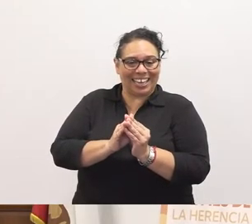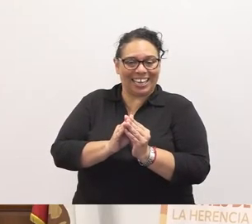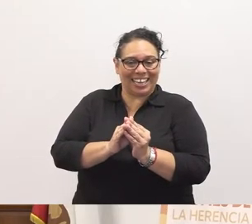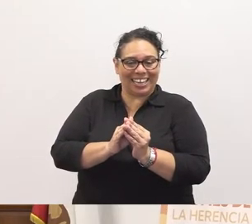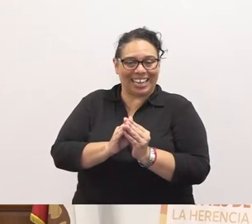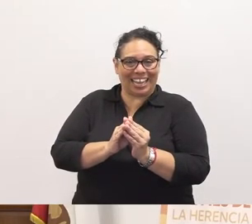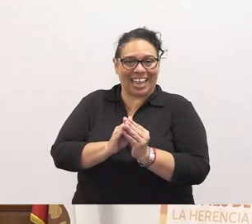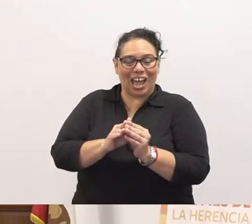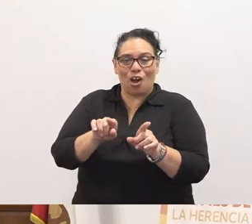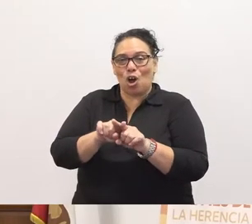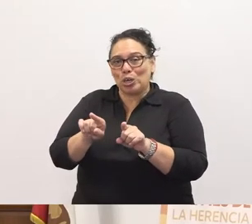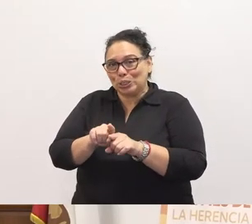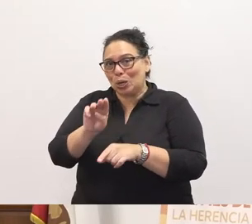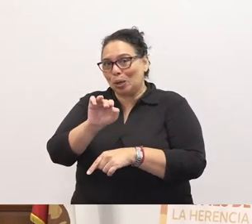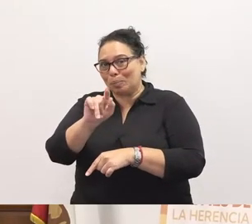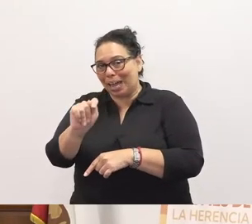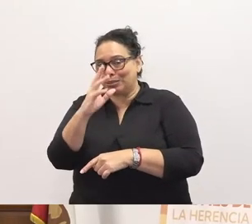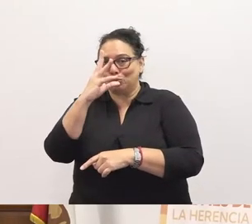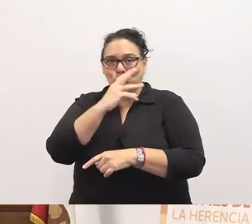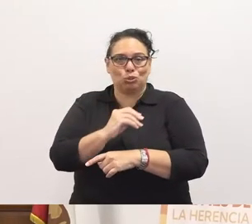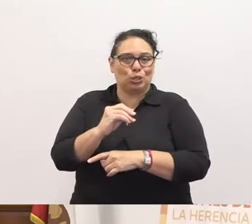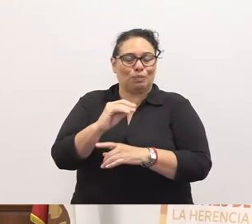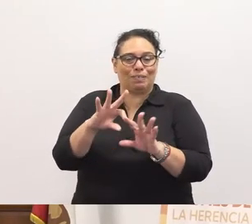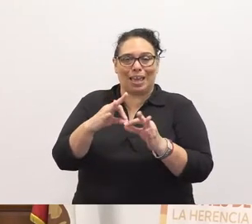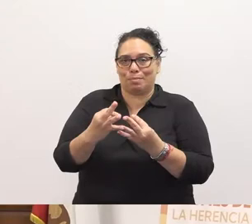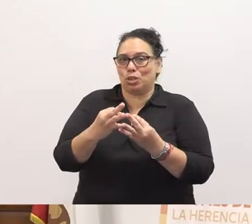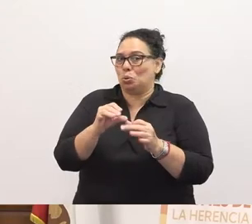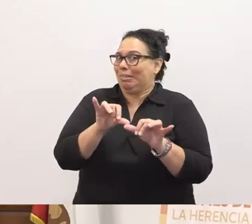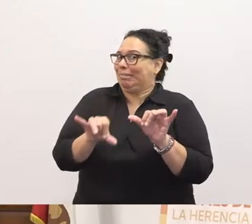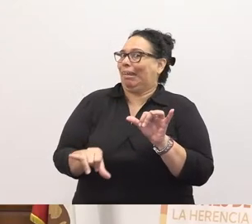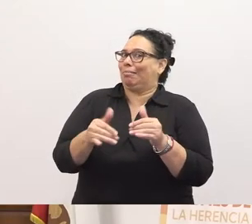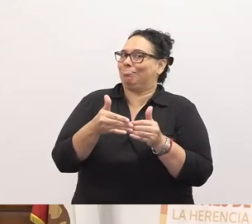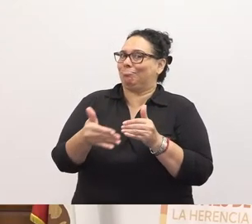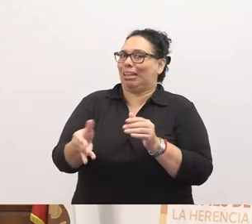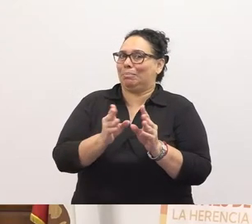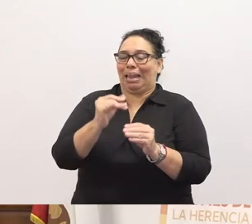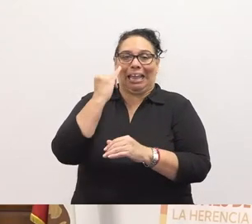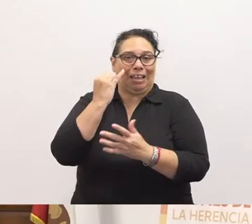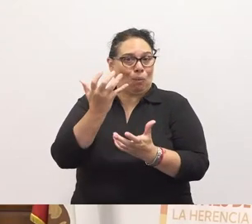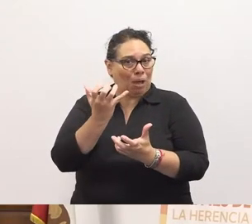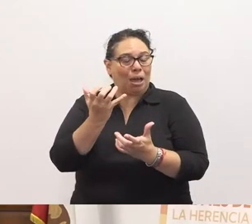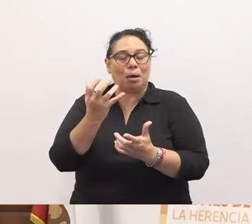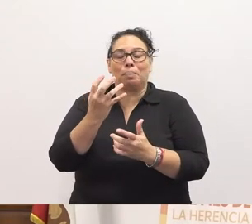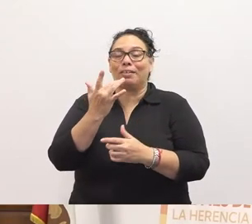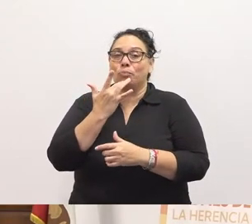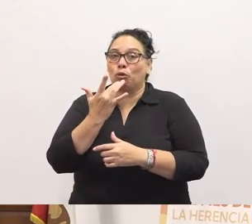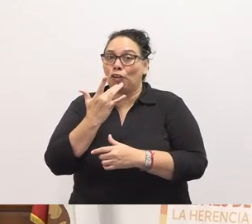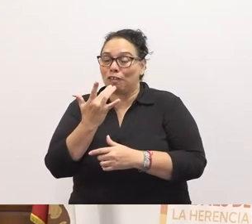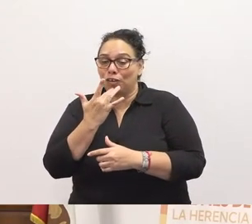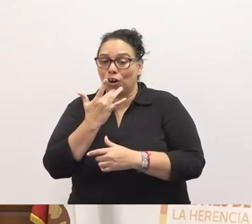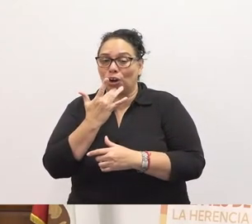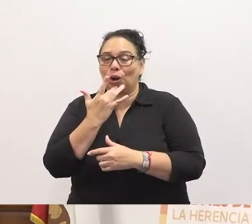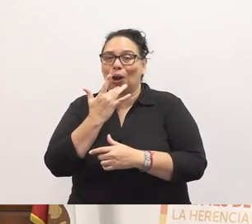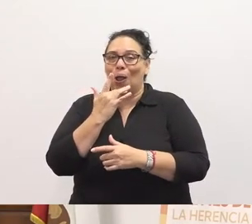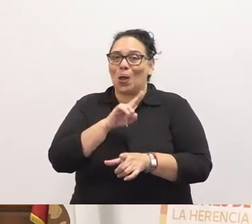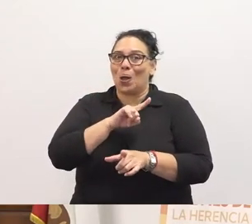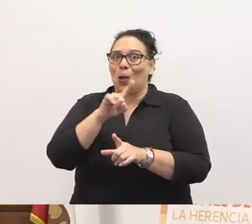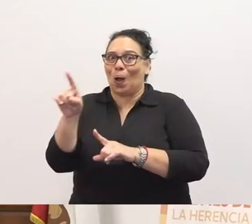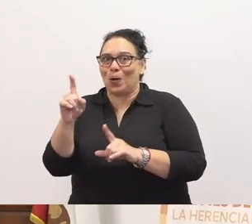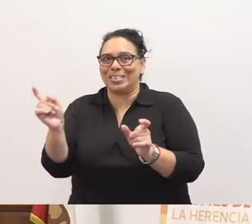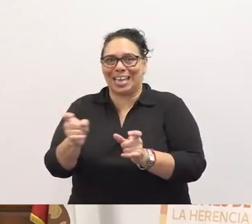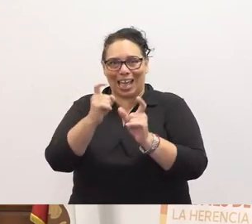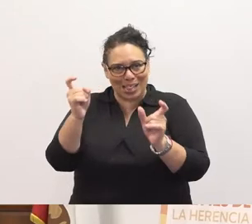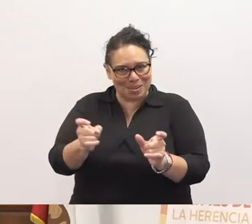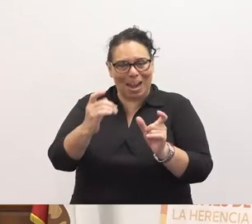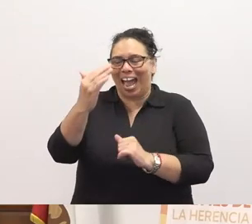and also Matt and your beautiful family. You're welcome to join us for the rest of the meeting, but if you would prefer to go and celebrate, I